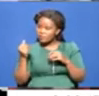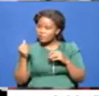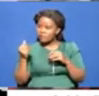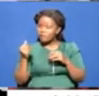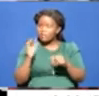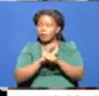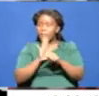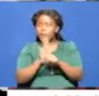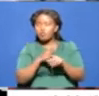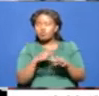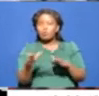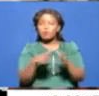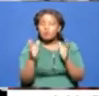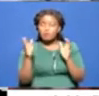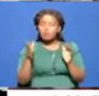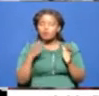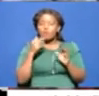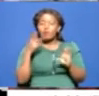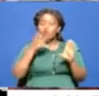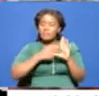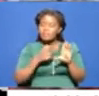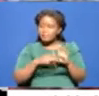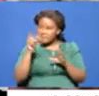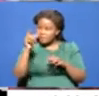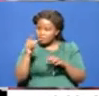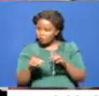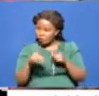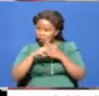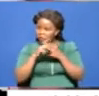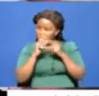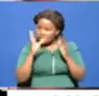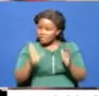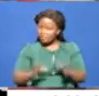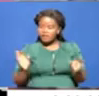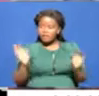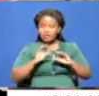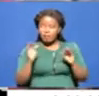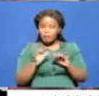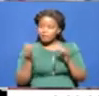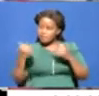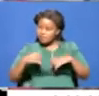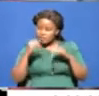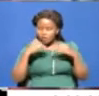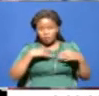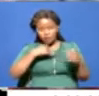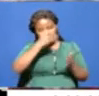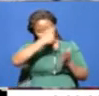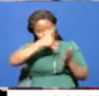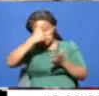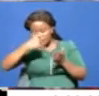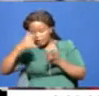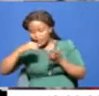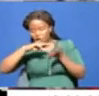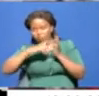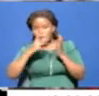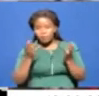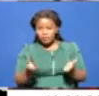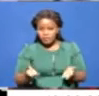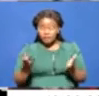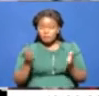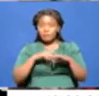chance to participate as local engineers in the formulation, in the design of these projects. Because by the time they come, by the time the contracts are